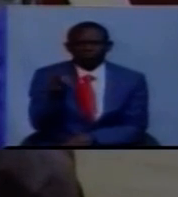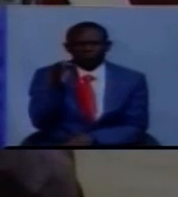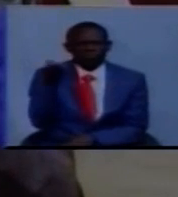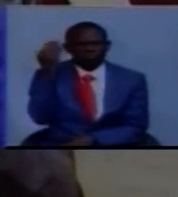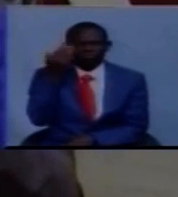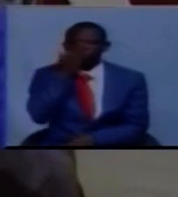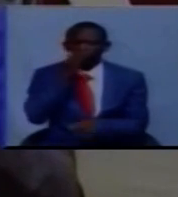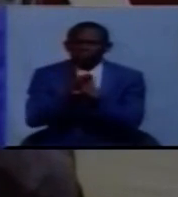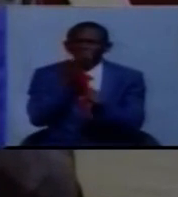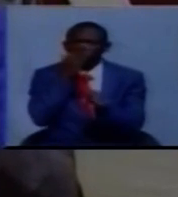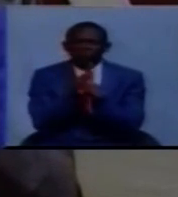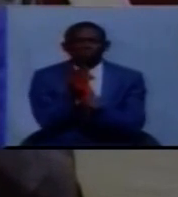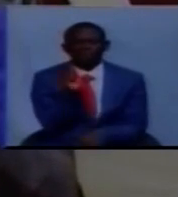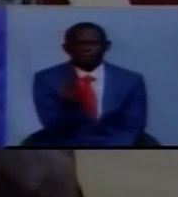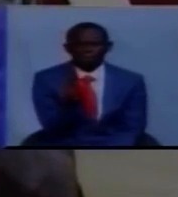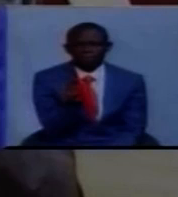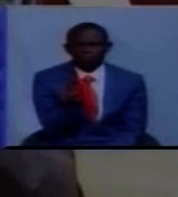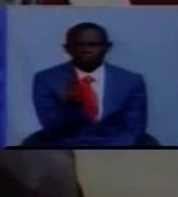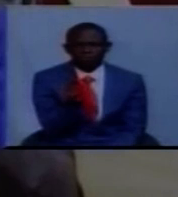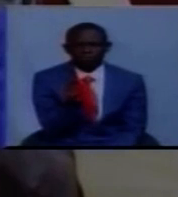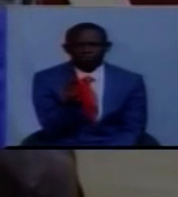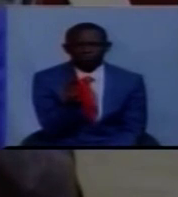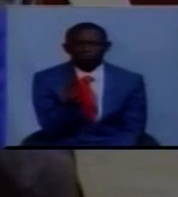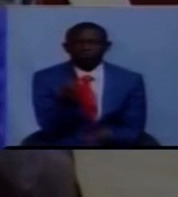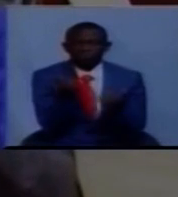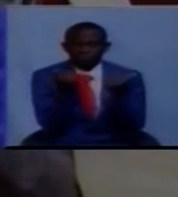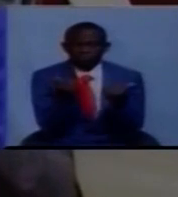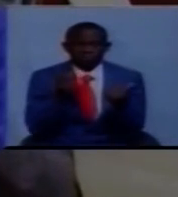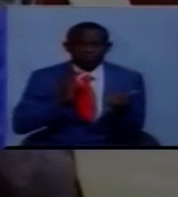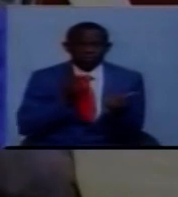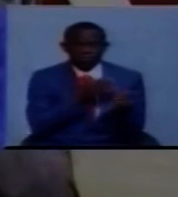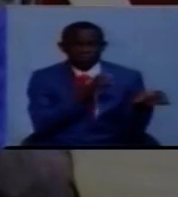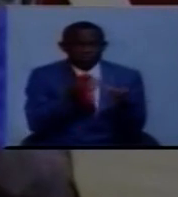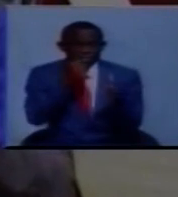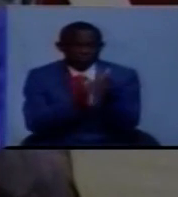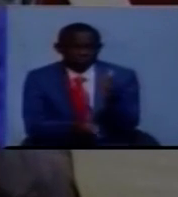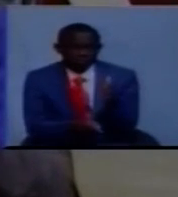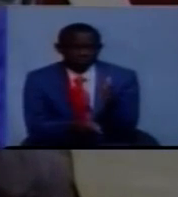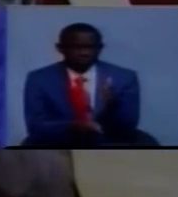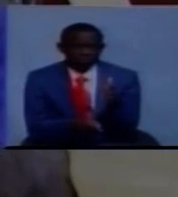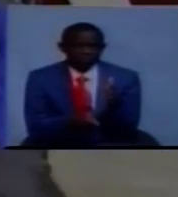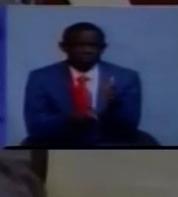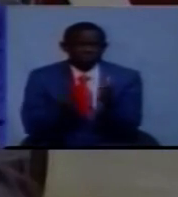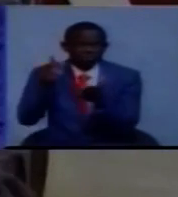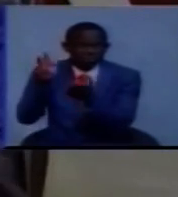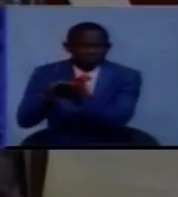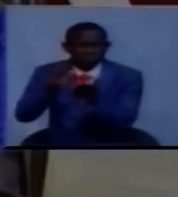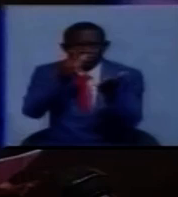Zambia ratified Convention 156, which deals with the protection